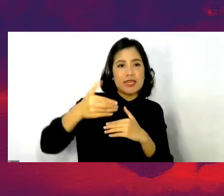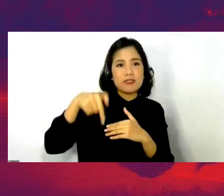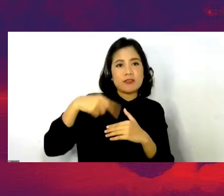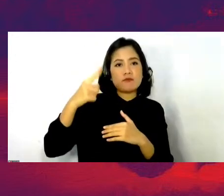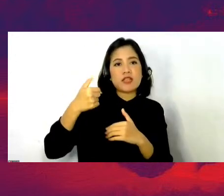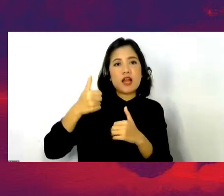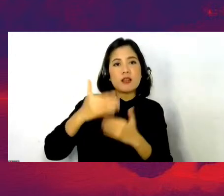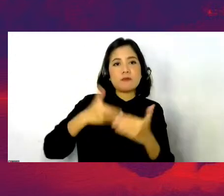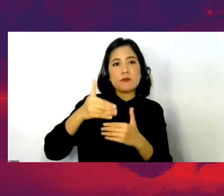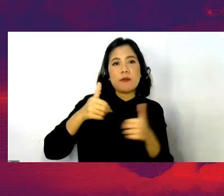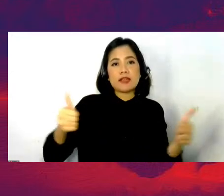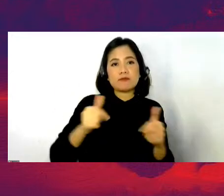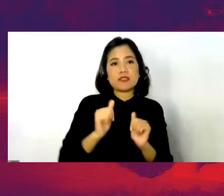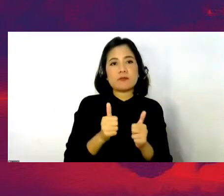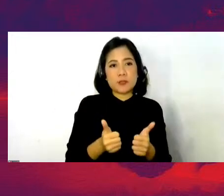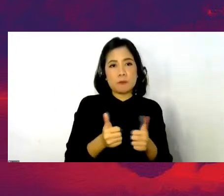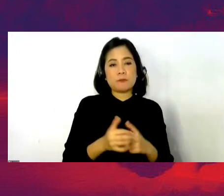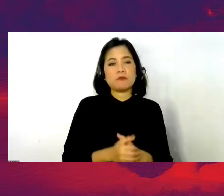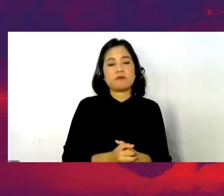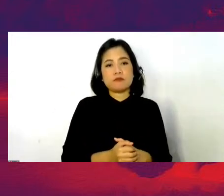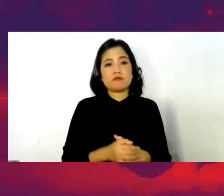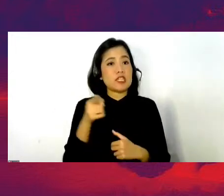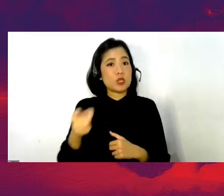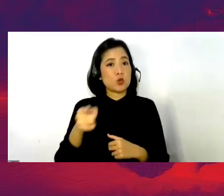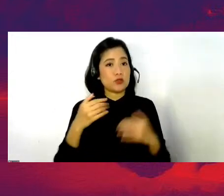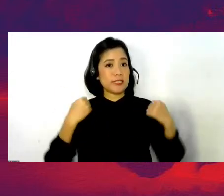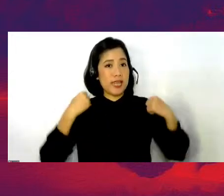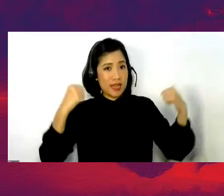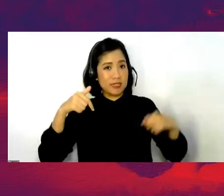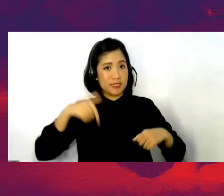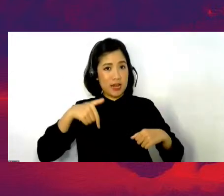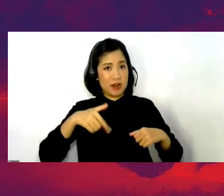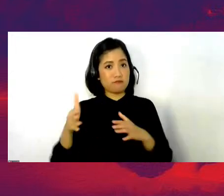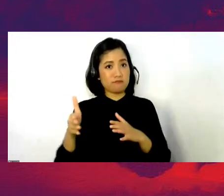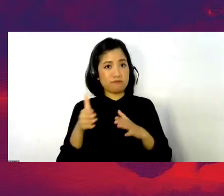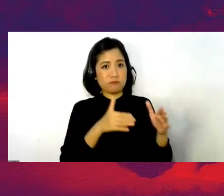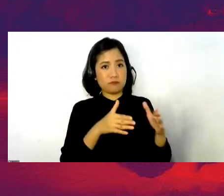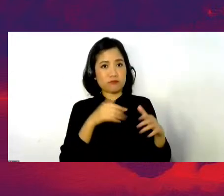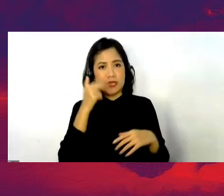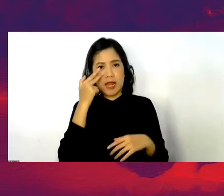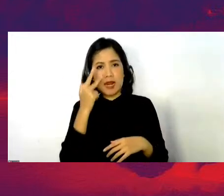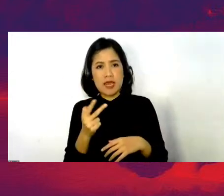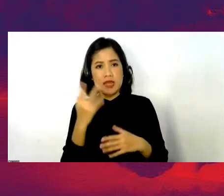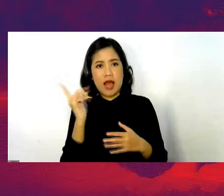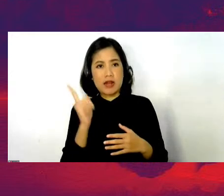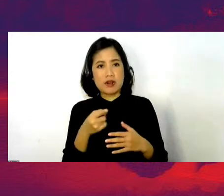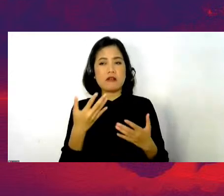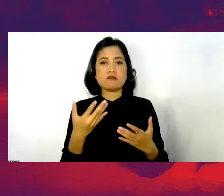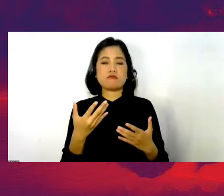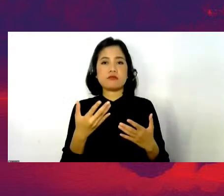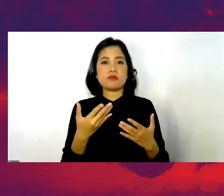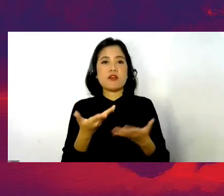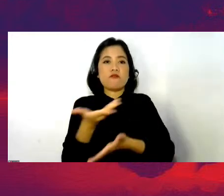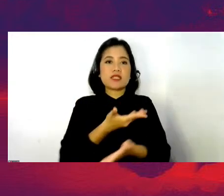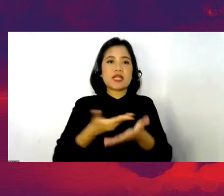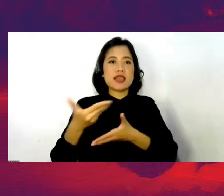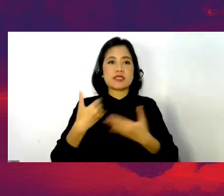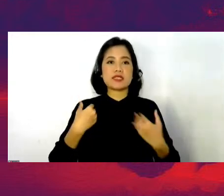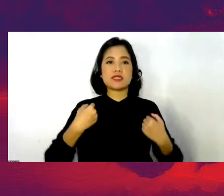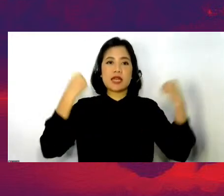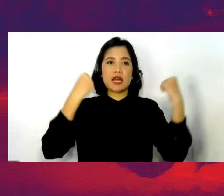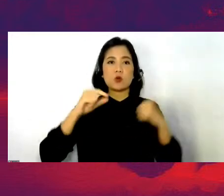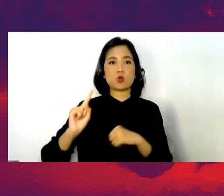for that. That's for health, but now we're also looking at our primary healthcare facilities up to the level of the village. We've